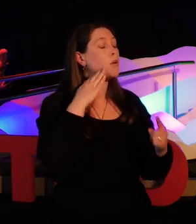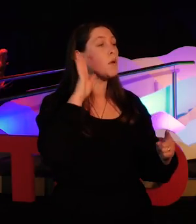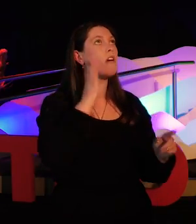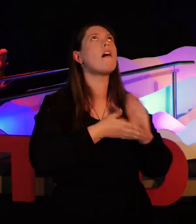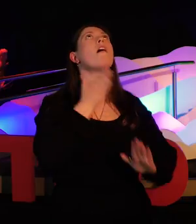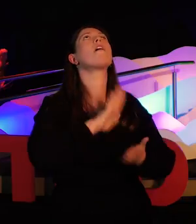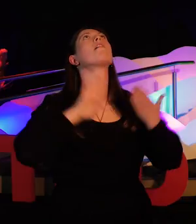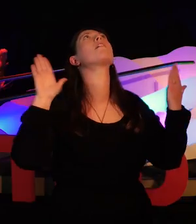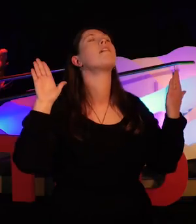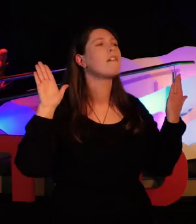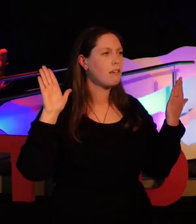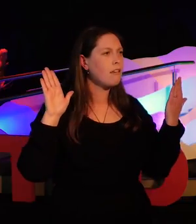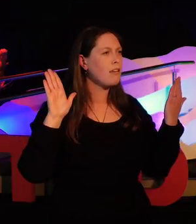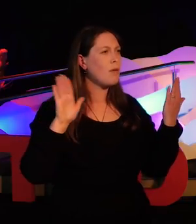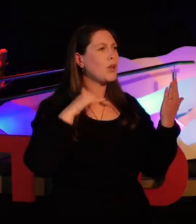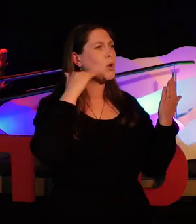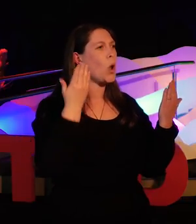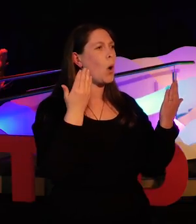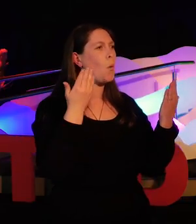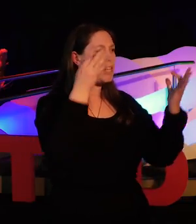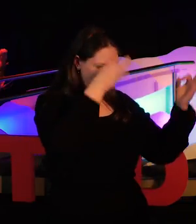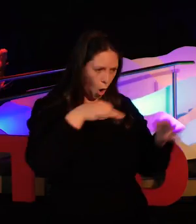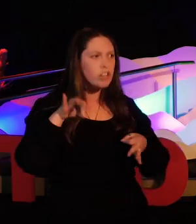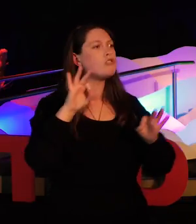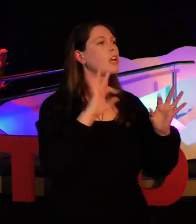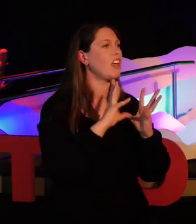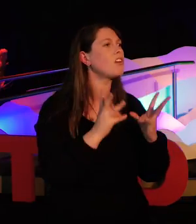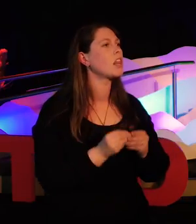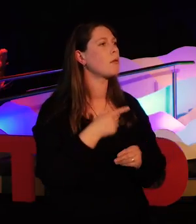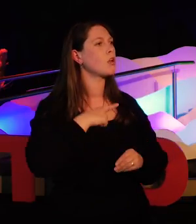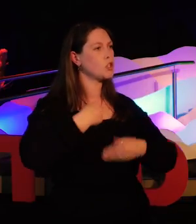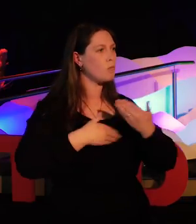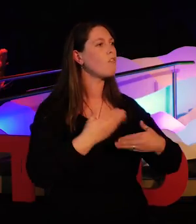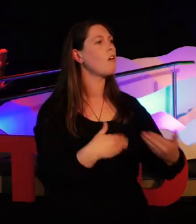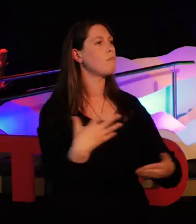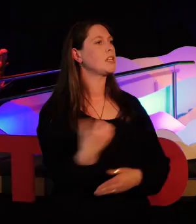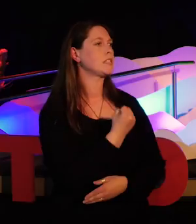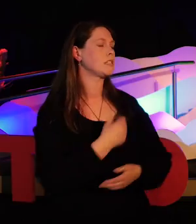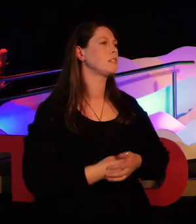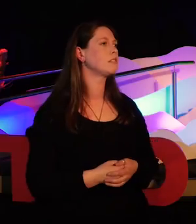as soon as you hear it. But you're not always paying attention to everything because you've got to keep moving.